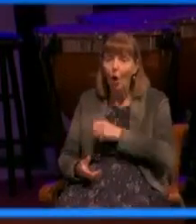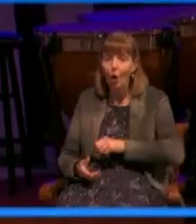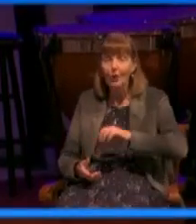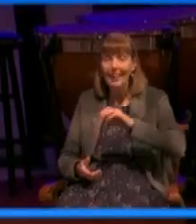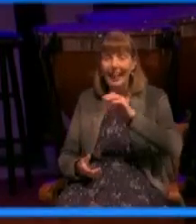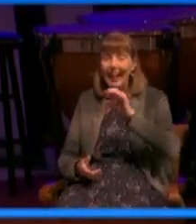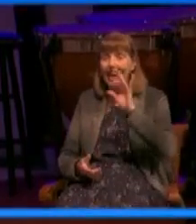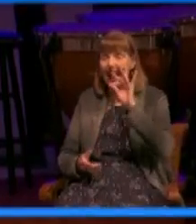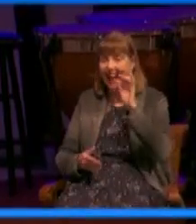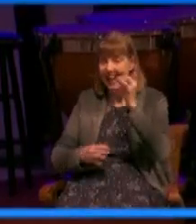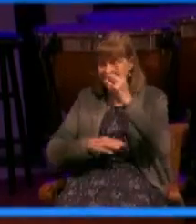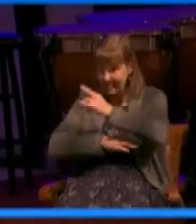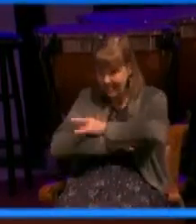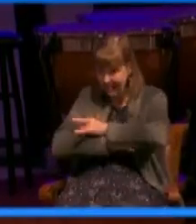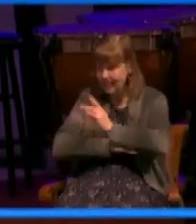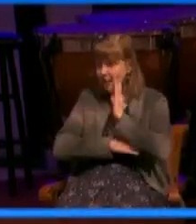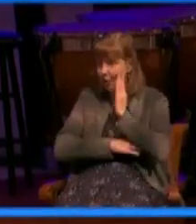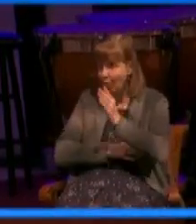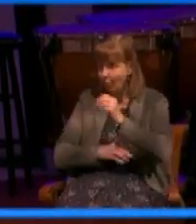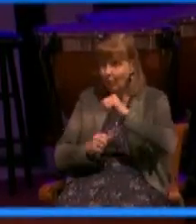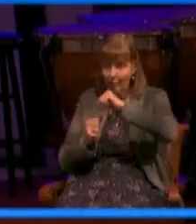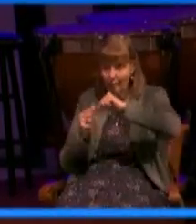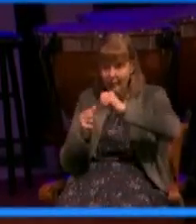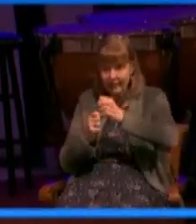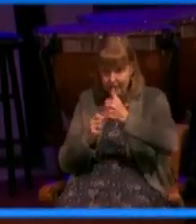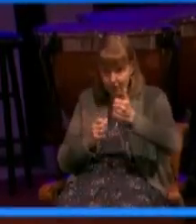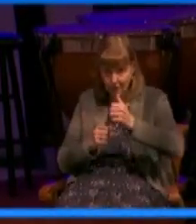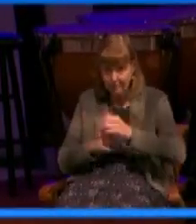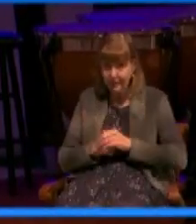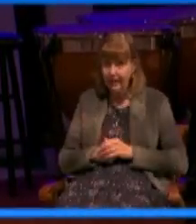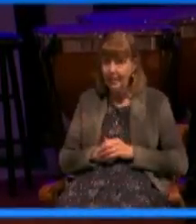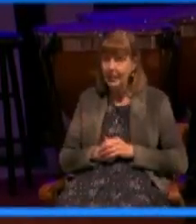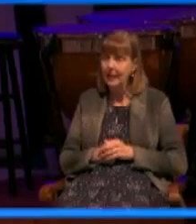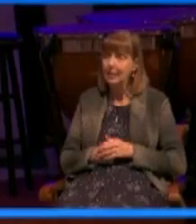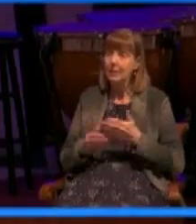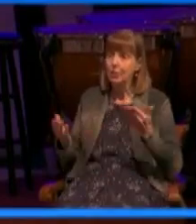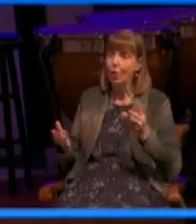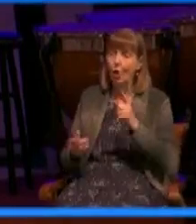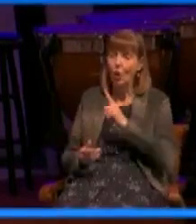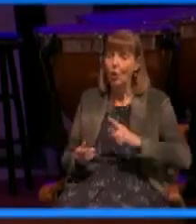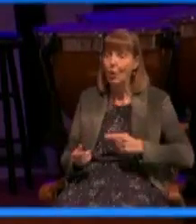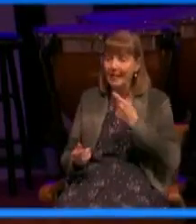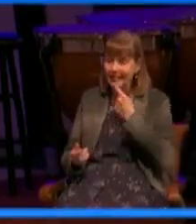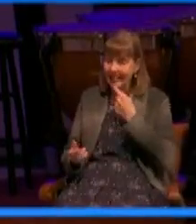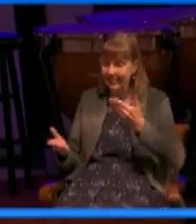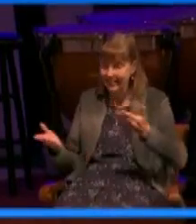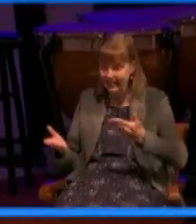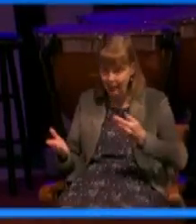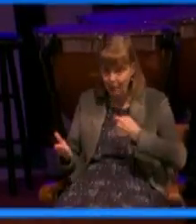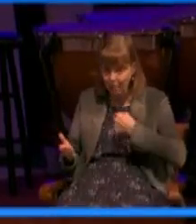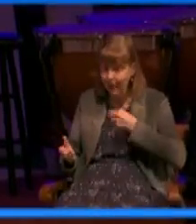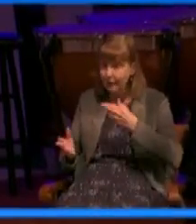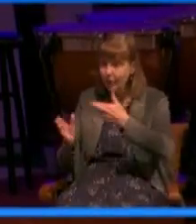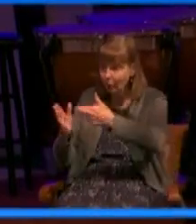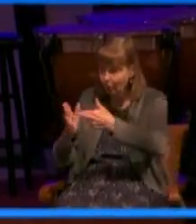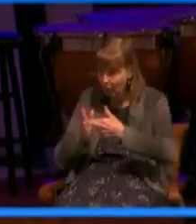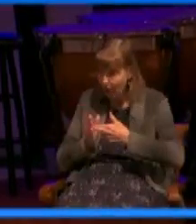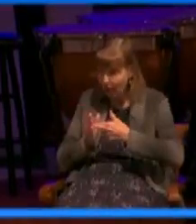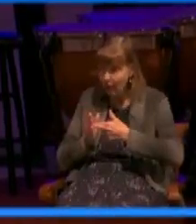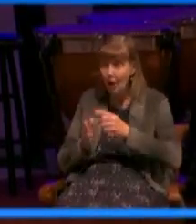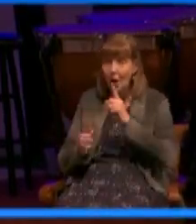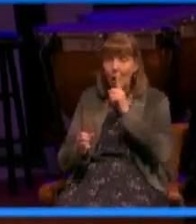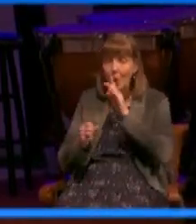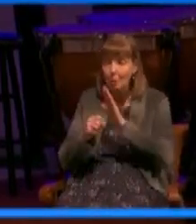your generations. So now the Lord says, here's what I require. I'm giving you all these promises. You're going to have a land,